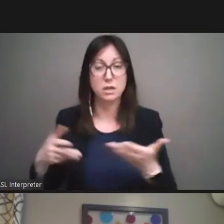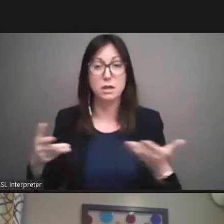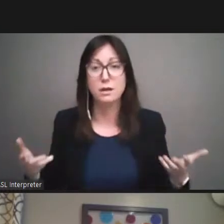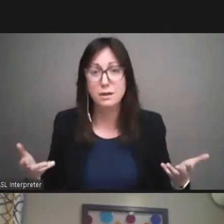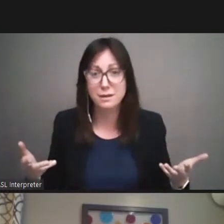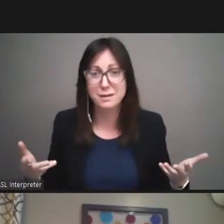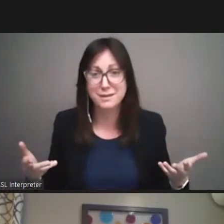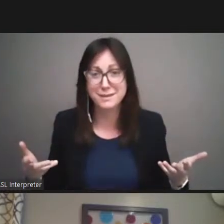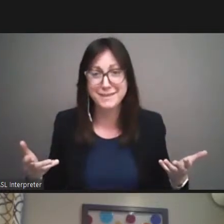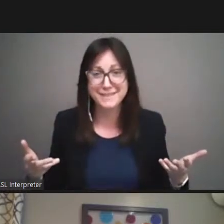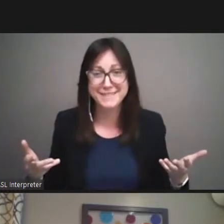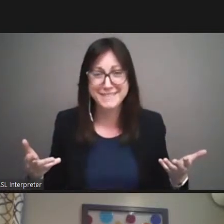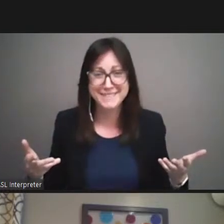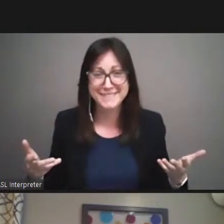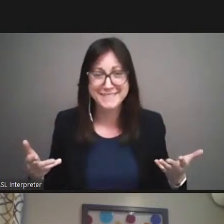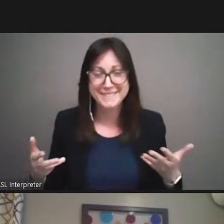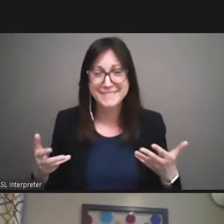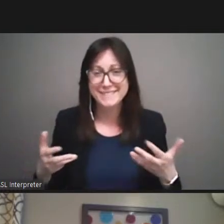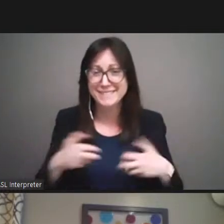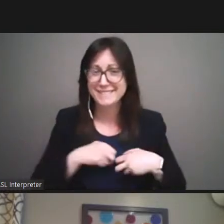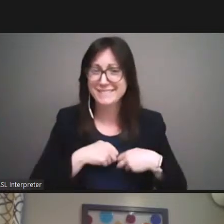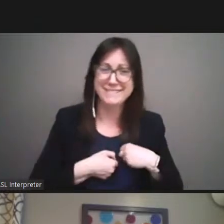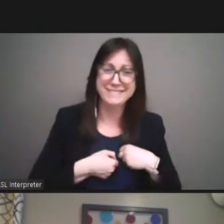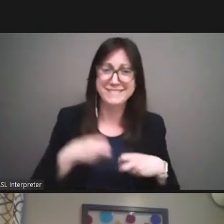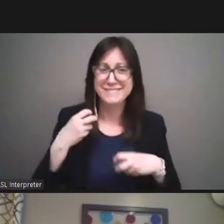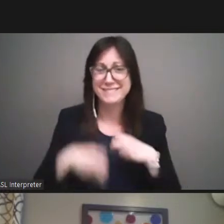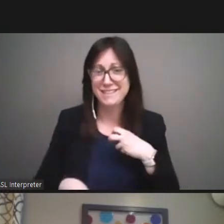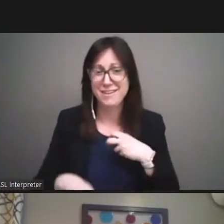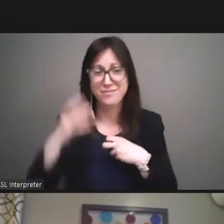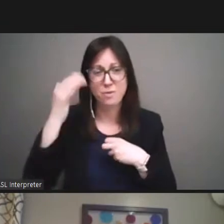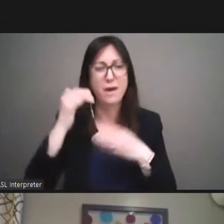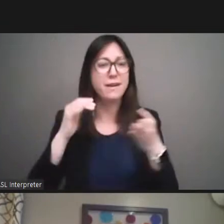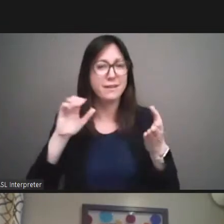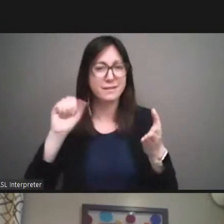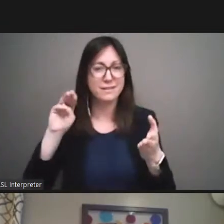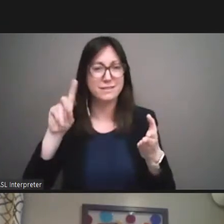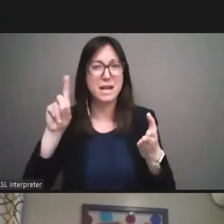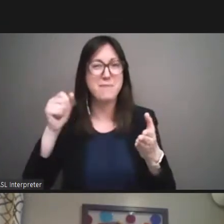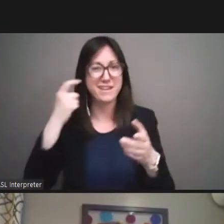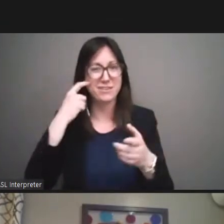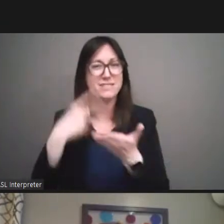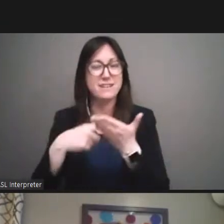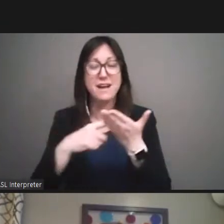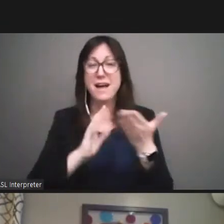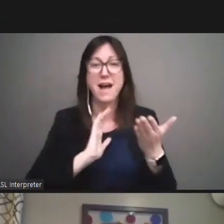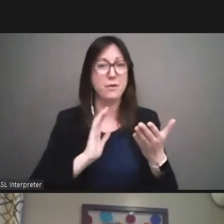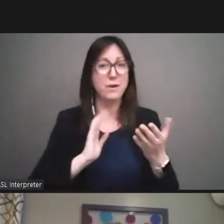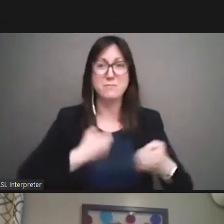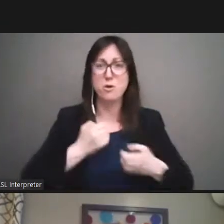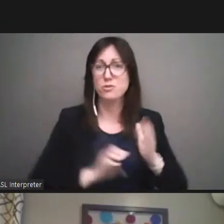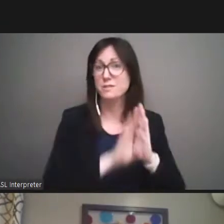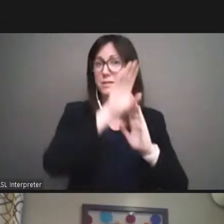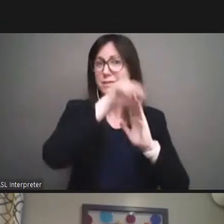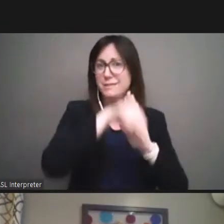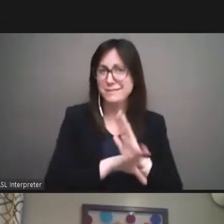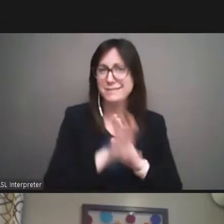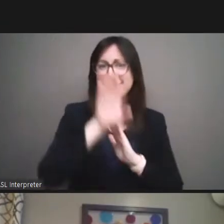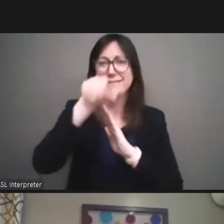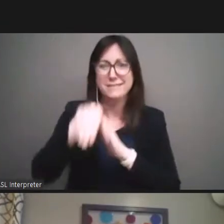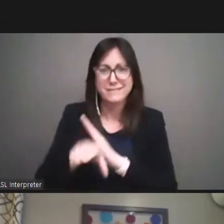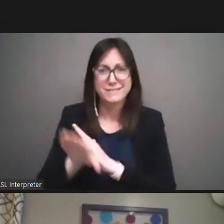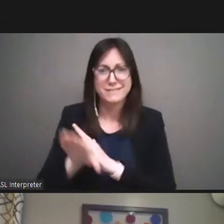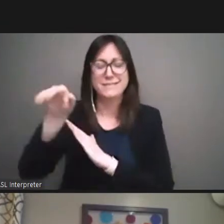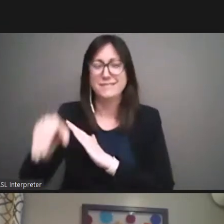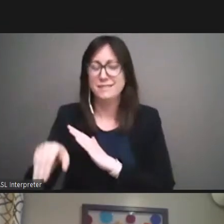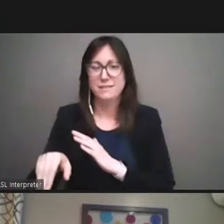really difficult because, Amanda had kind of talked about our highest of highs and our lowest of lows. And it